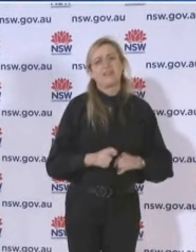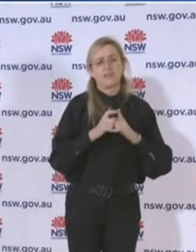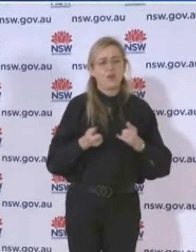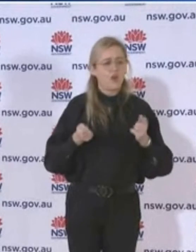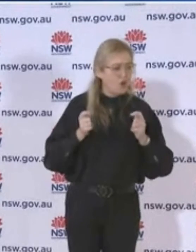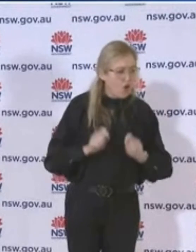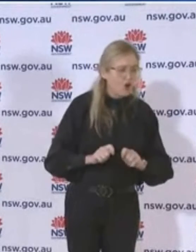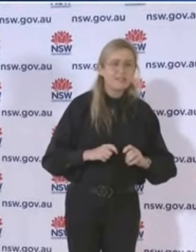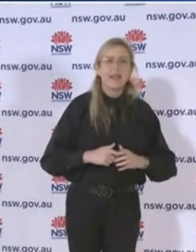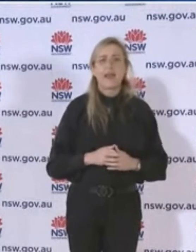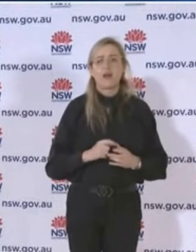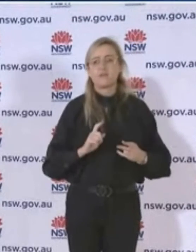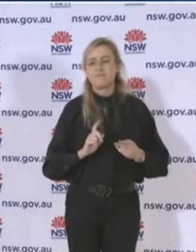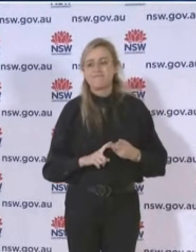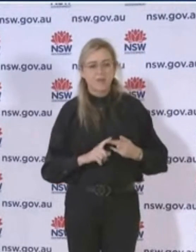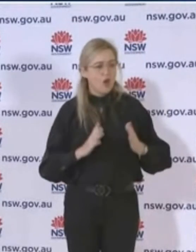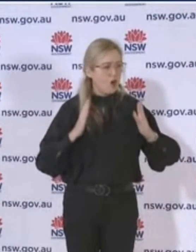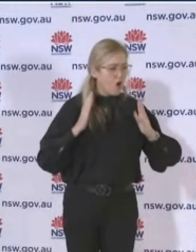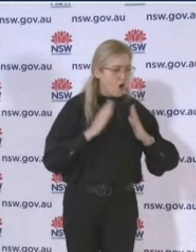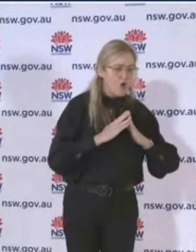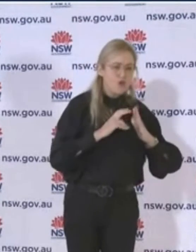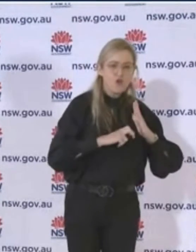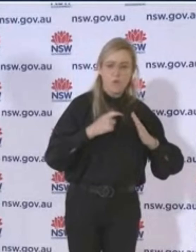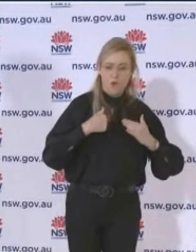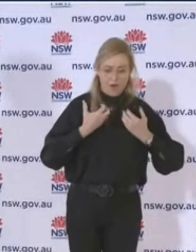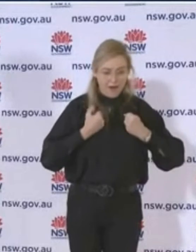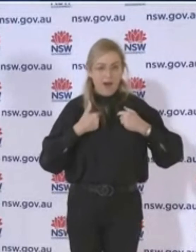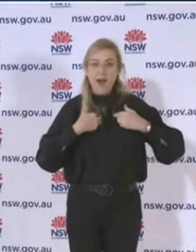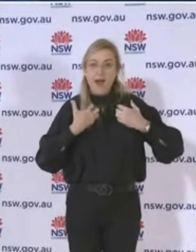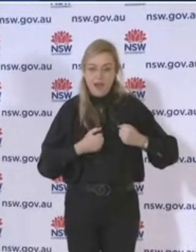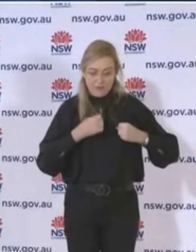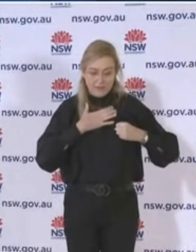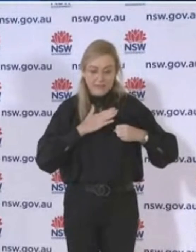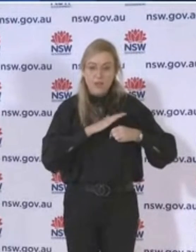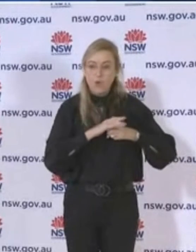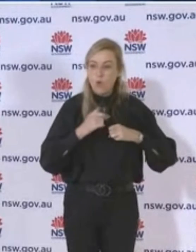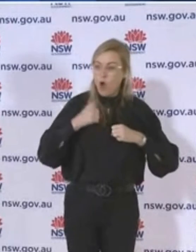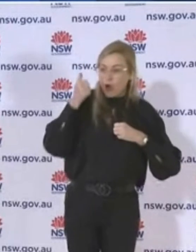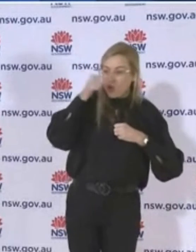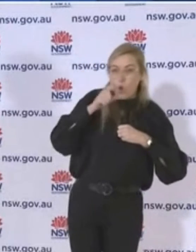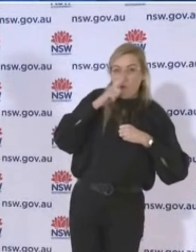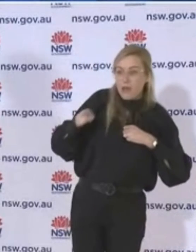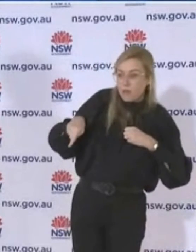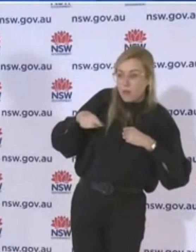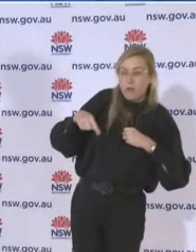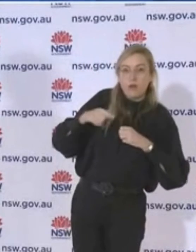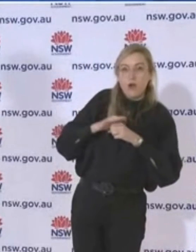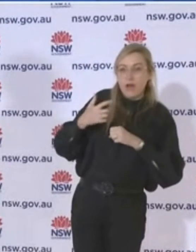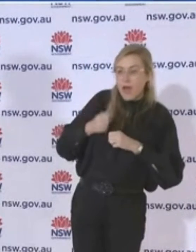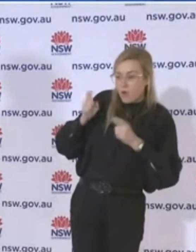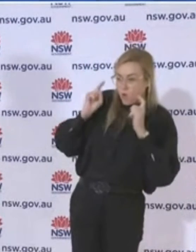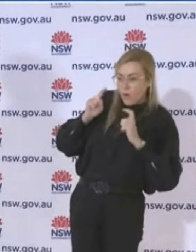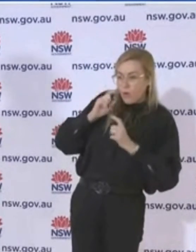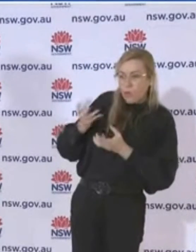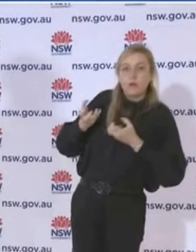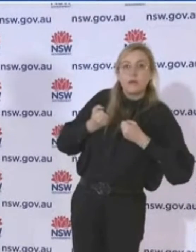locked down, or if you're a case or a contact of a case and you're anxious about your physical health. That's inevitably going to have an impact on your mental